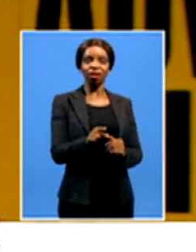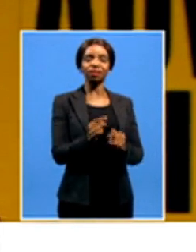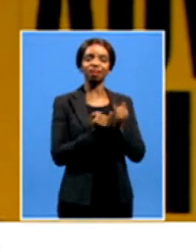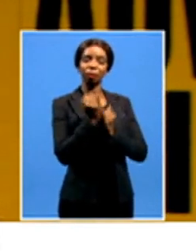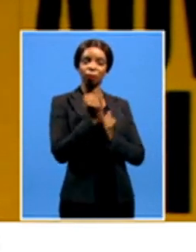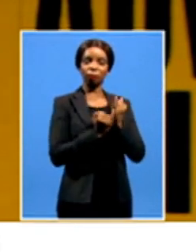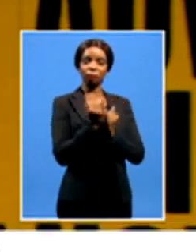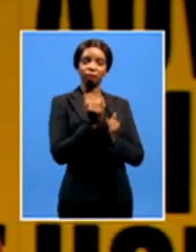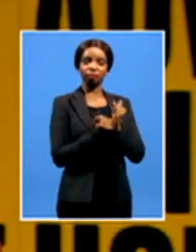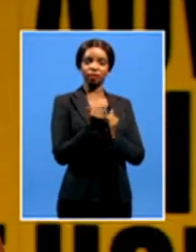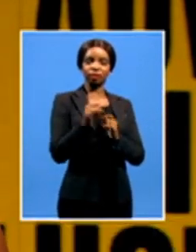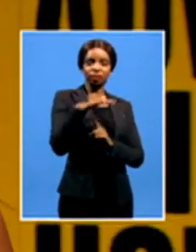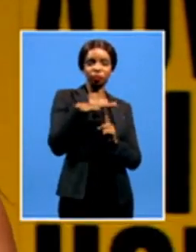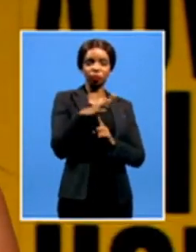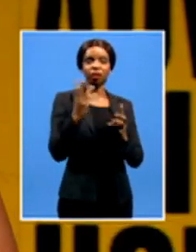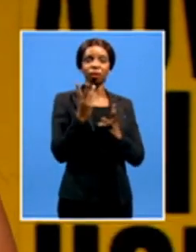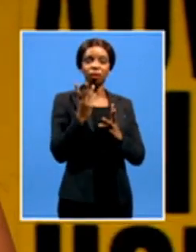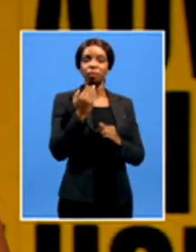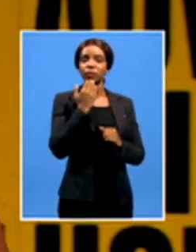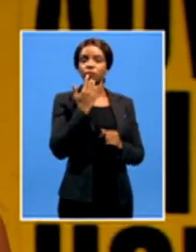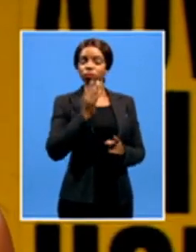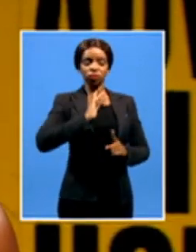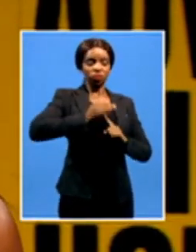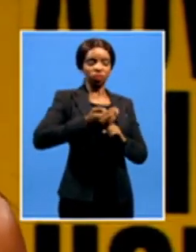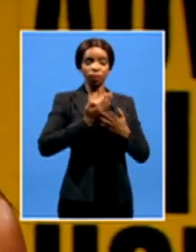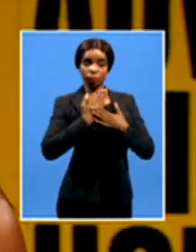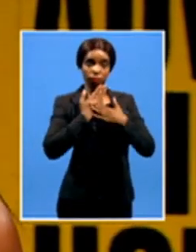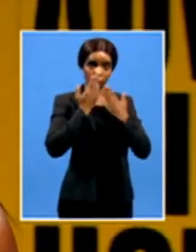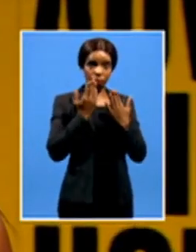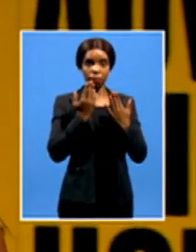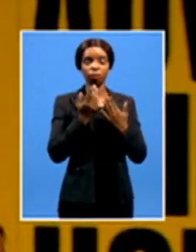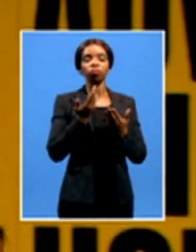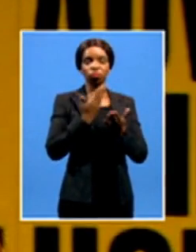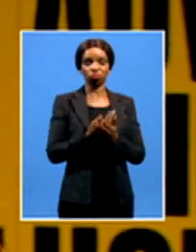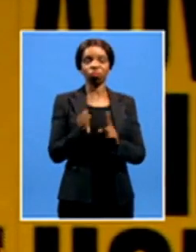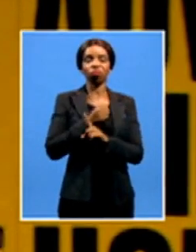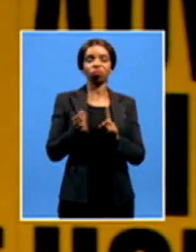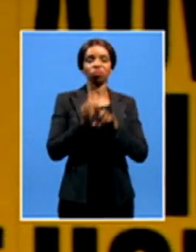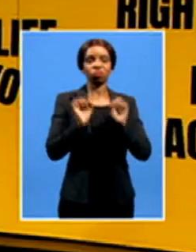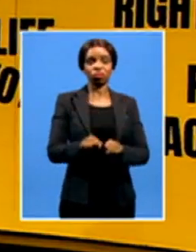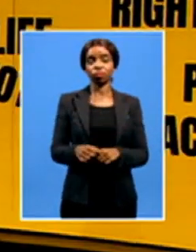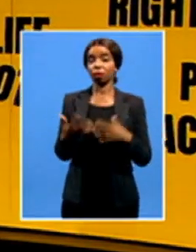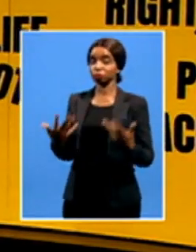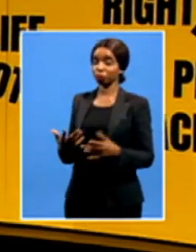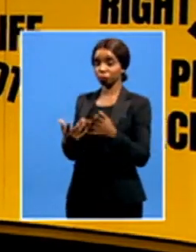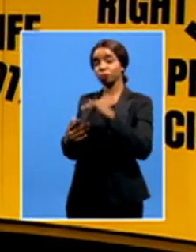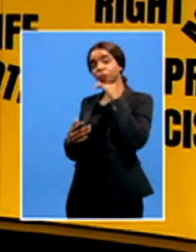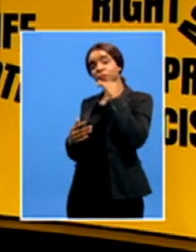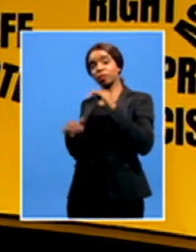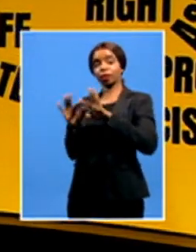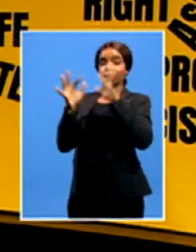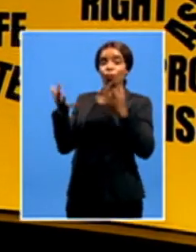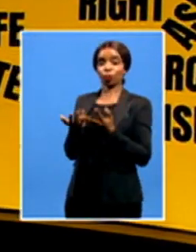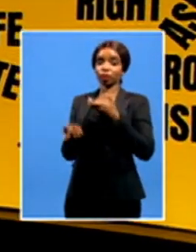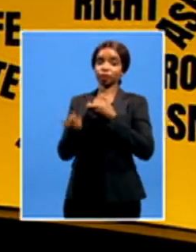it very easy for people who don't have that much protection to be exploited in many ways. So essentially we've joined the rest of the